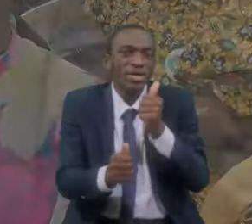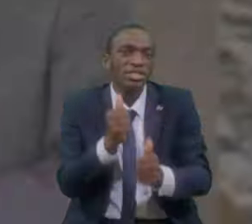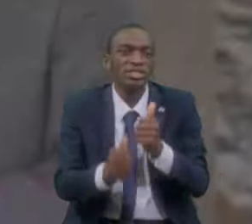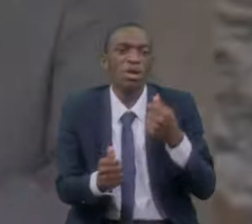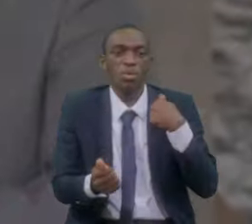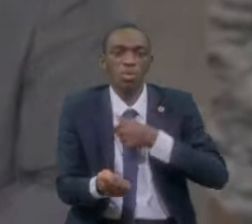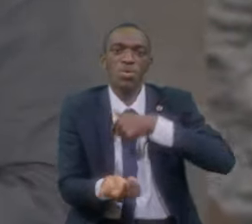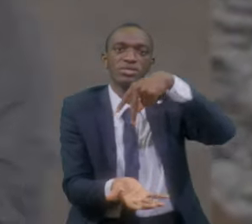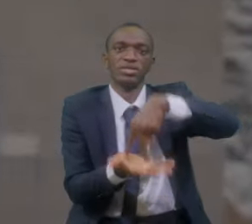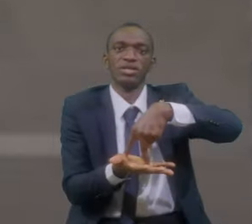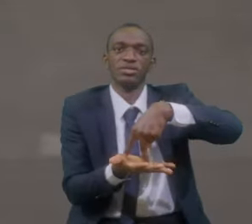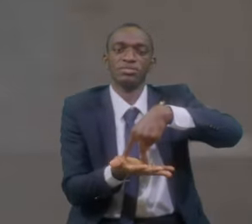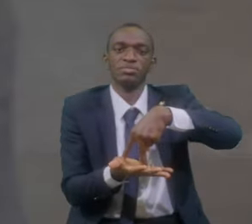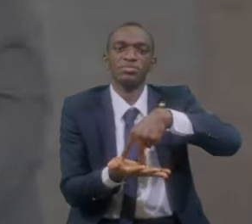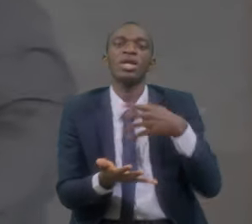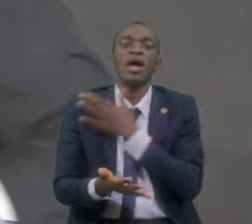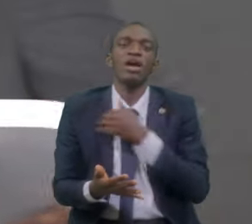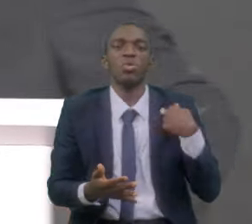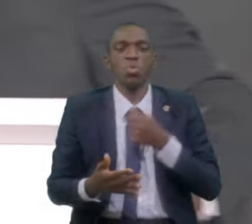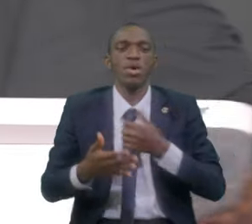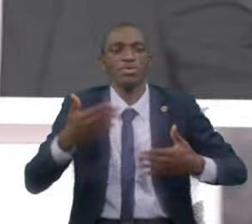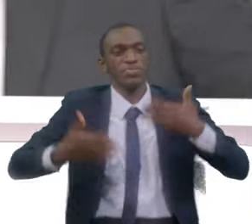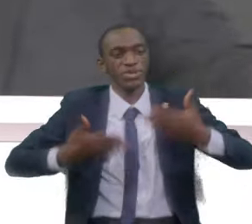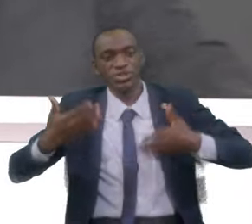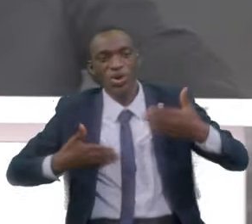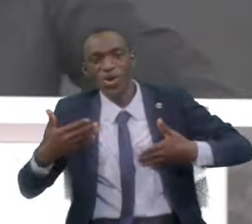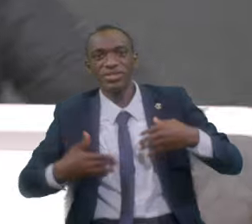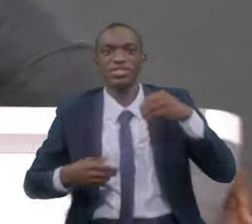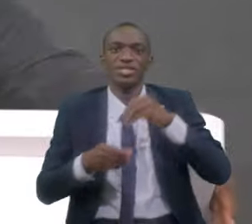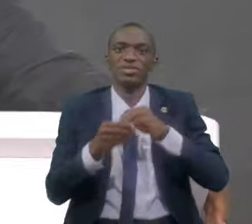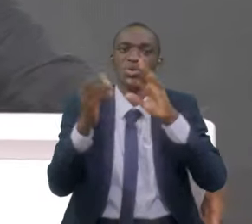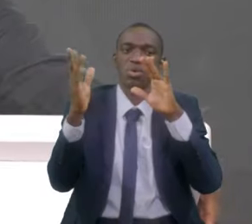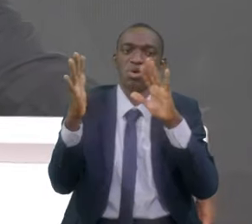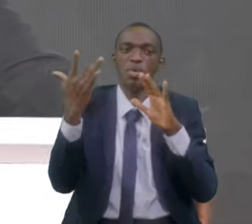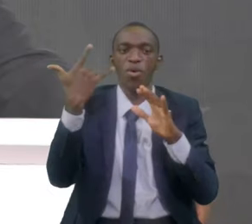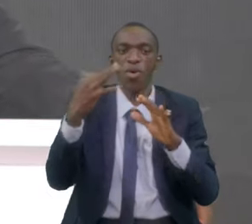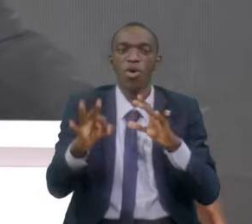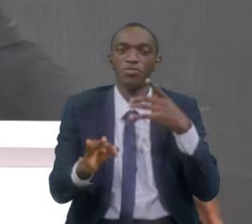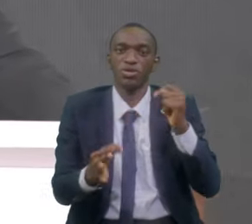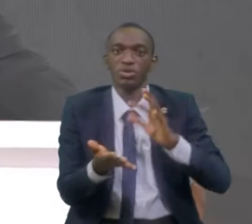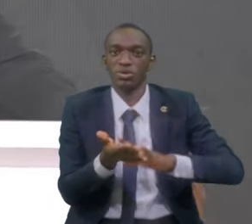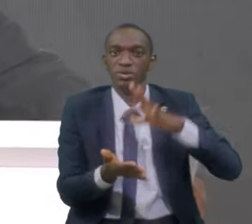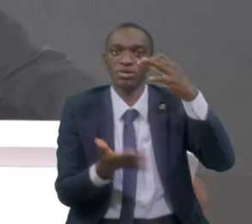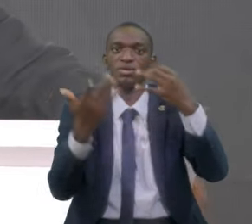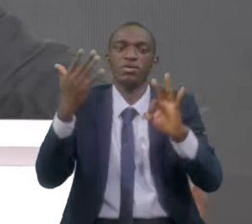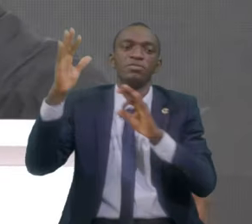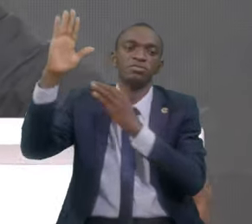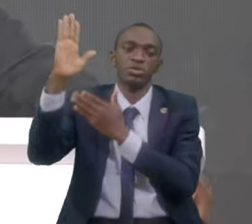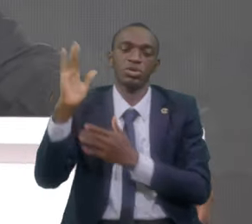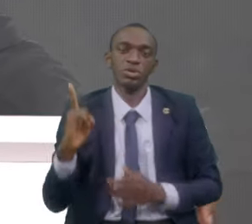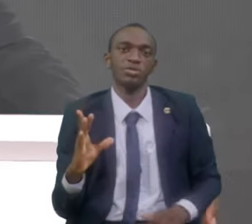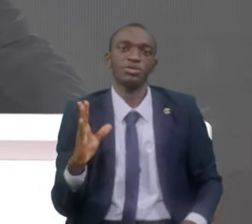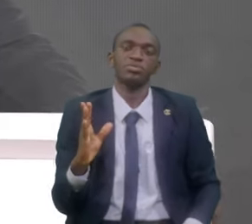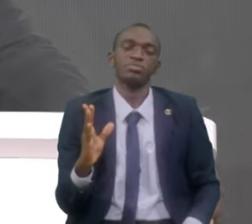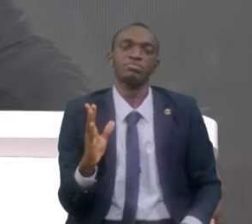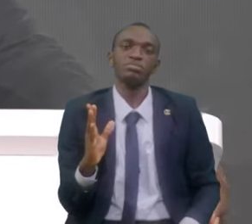stand, and we rejoice in hope of the glory of